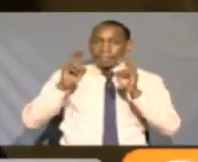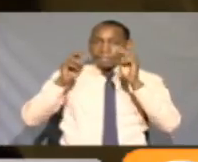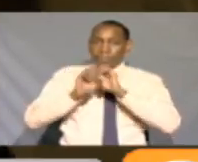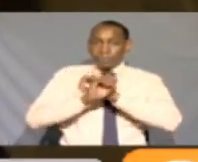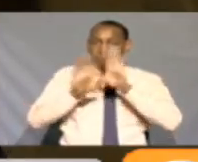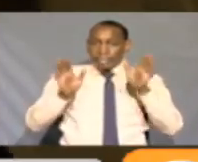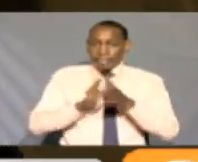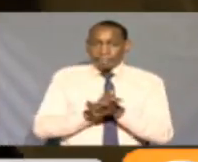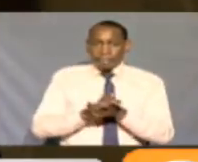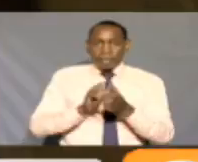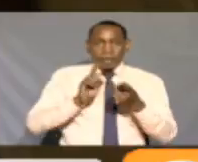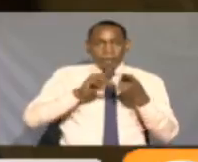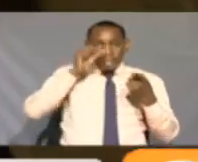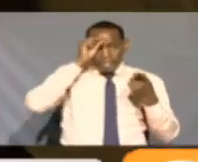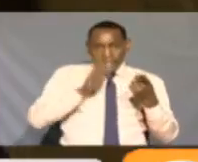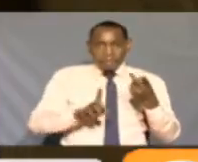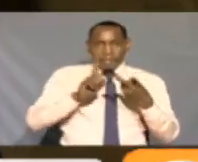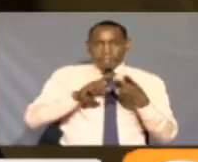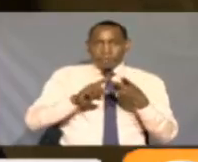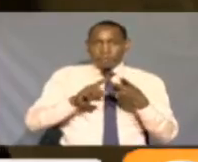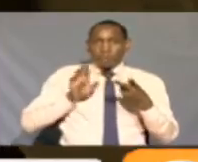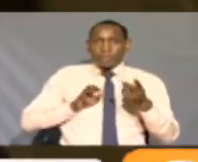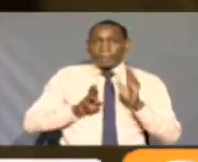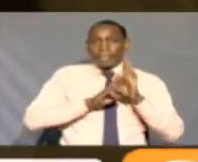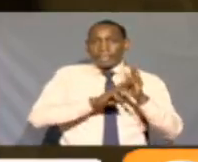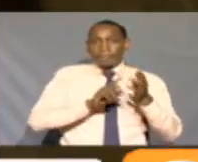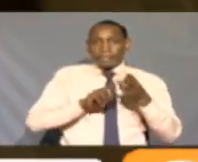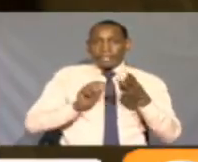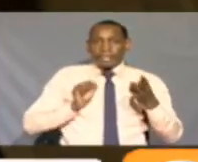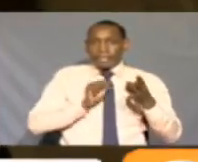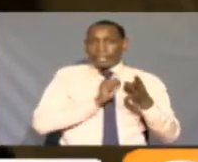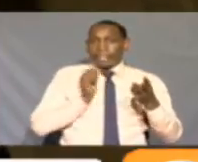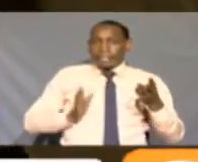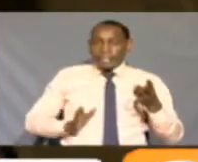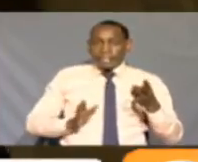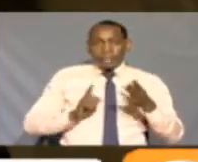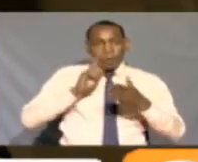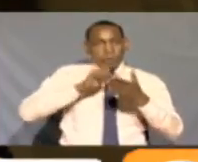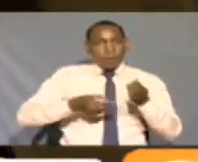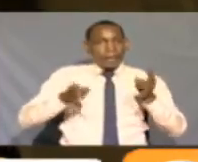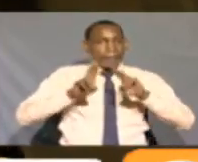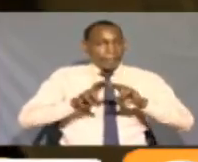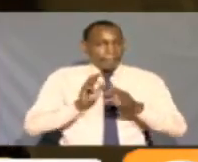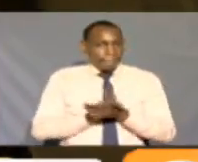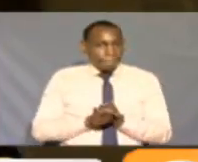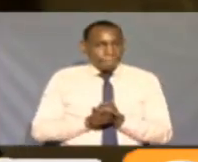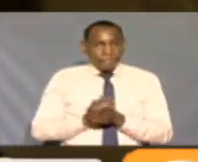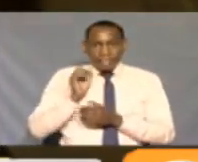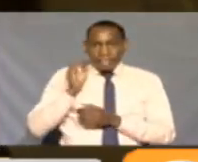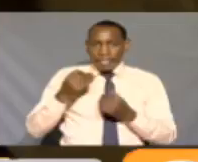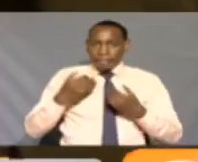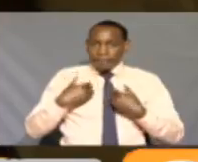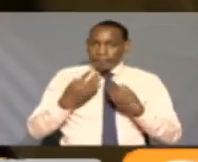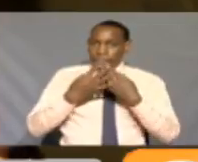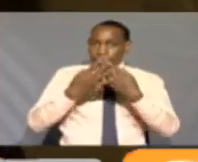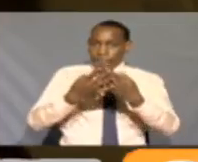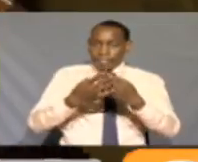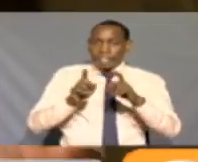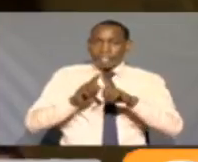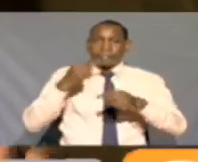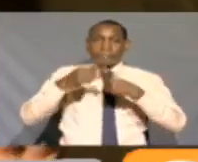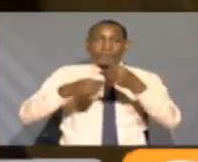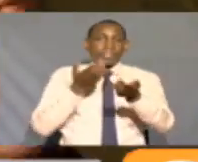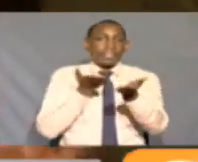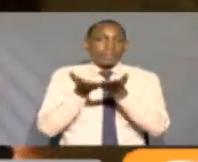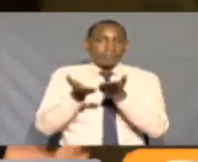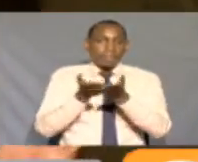who are elected? Governors, members of parliament, women representatives, senators. What happens if they are charged and they continue